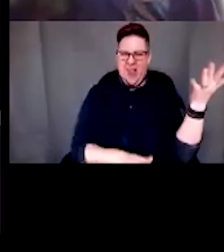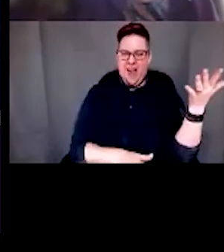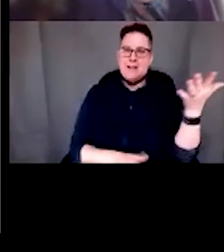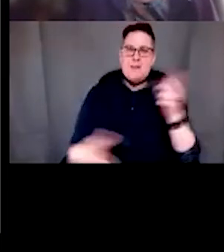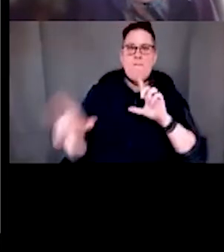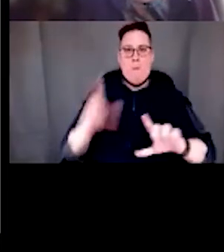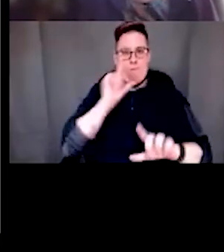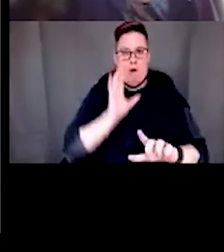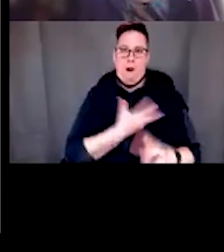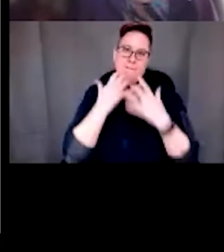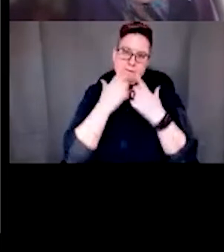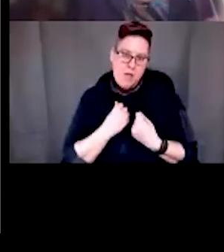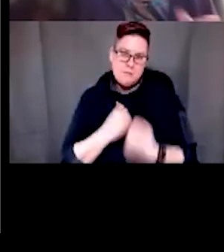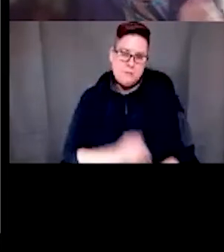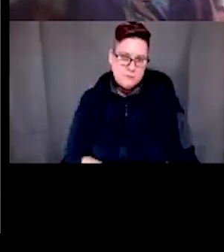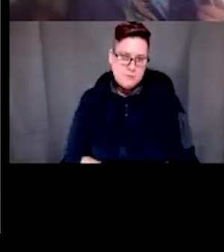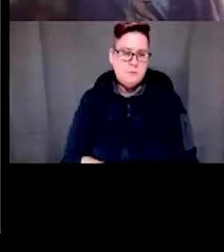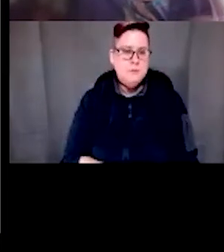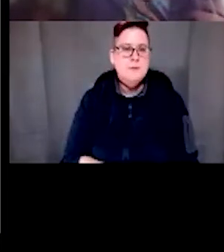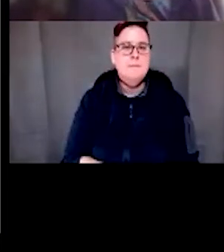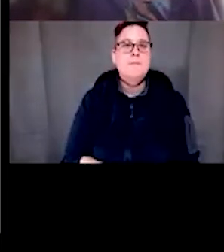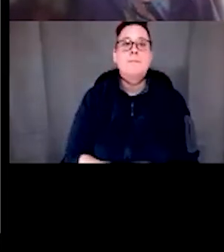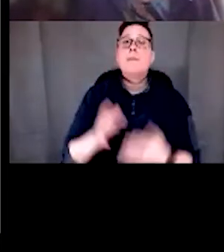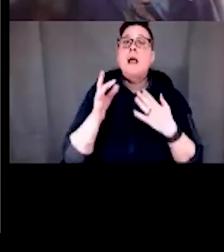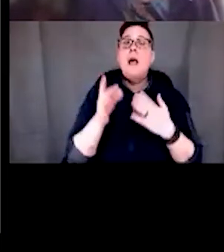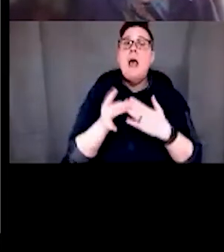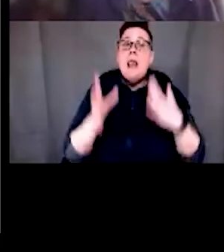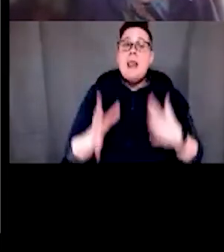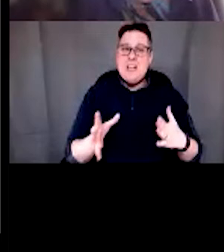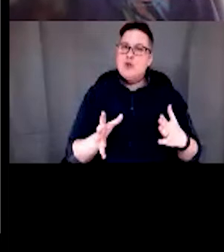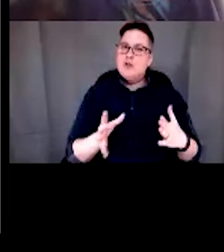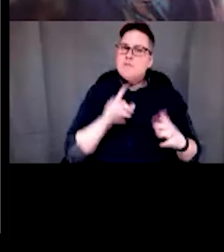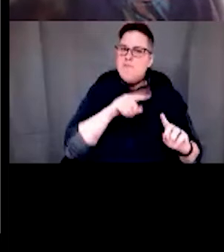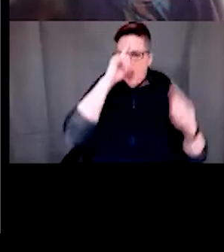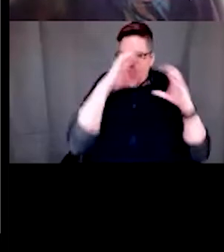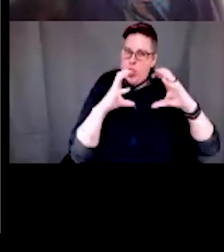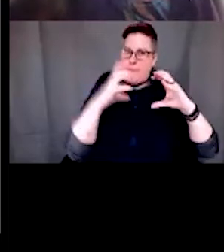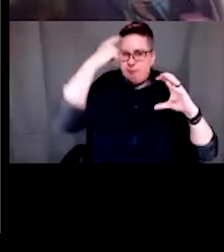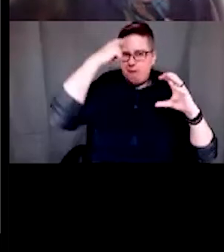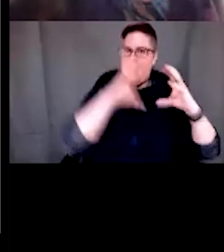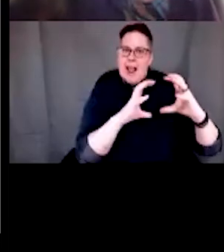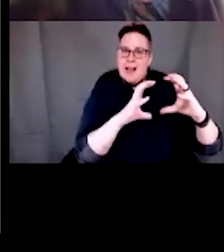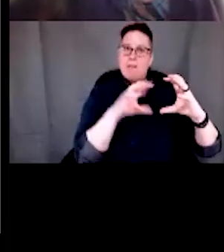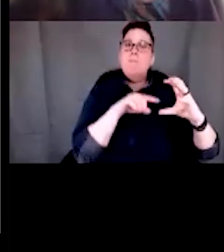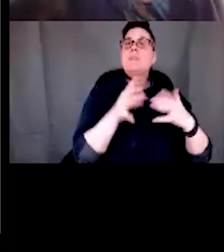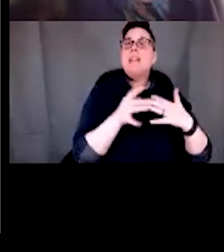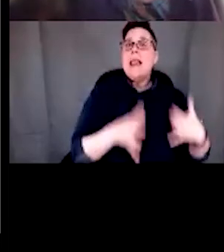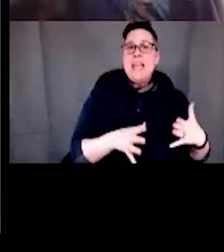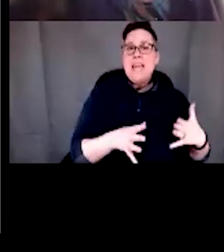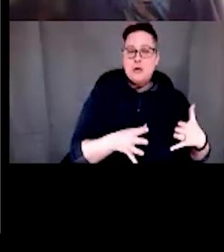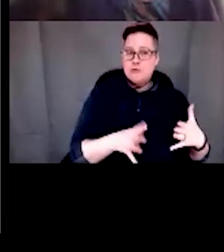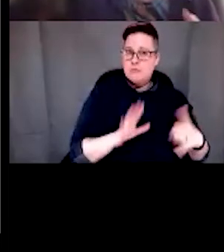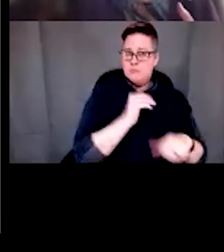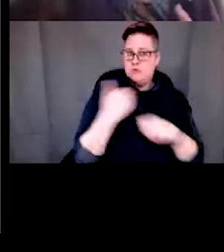value system. Now, leaders are the brain of the organization. And the job of leaders, like that of your own